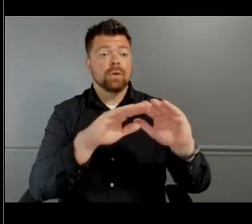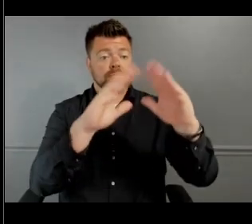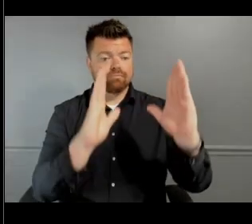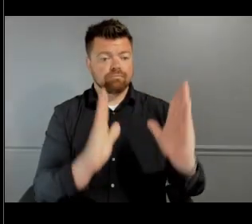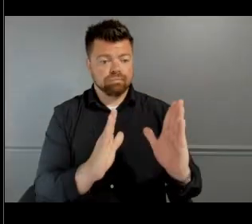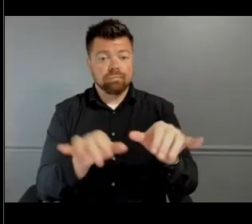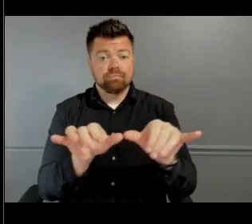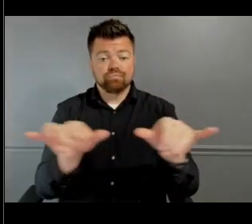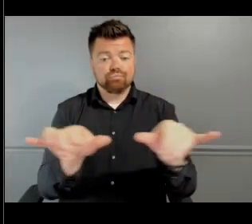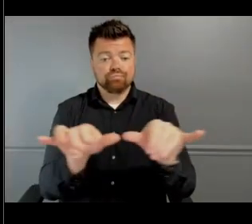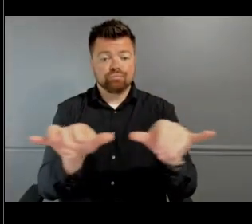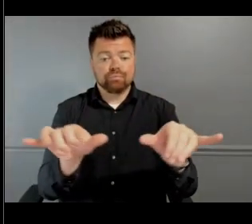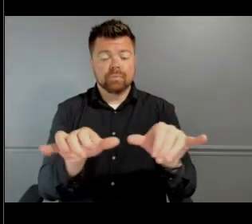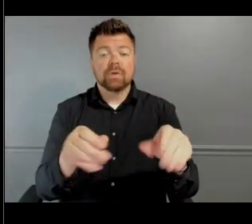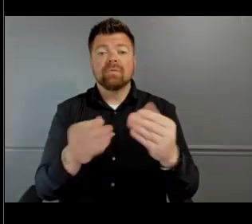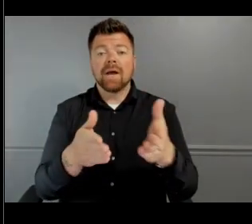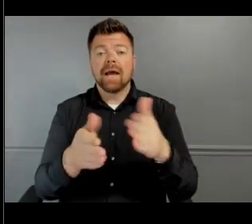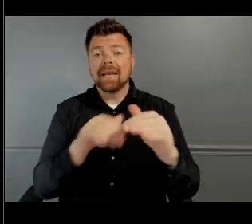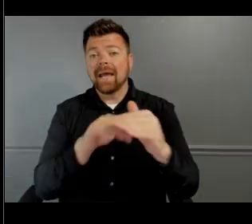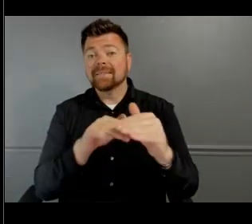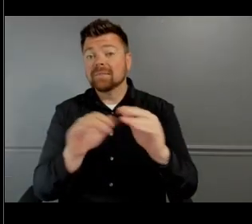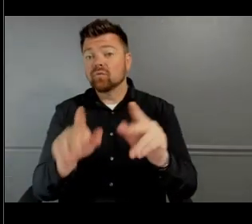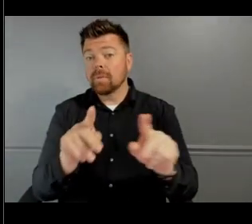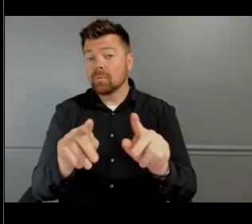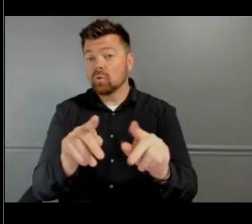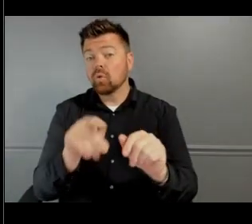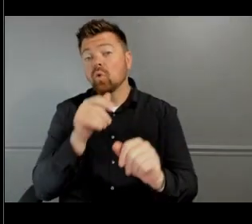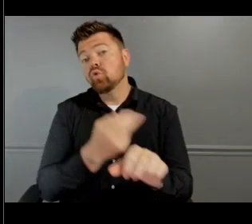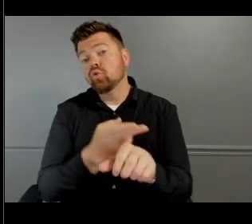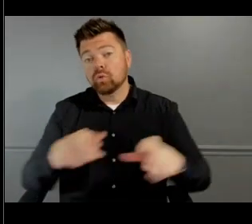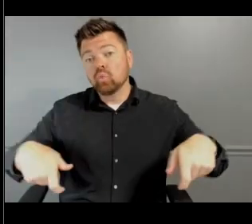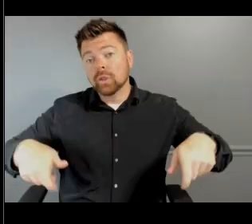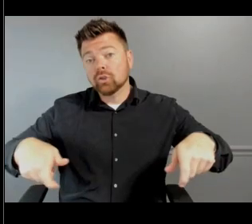to provide access for people who use wheelchairs.